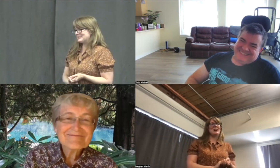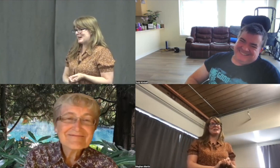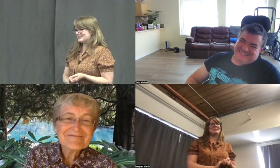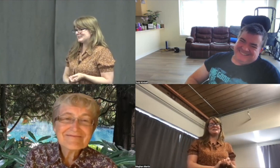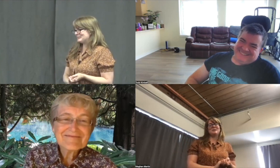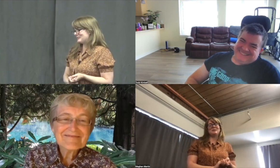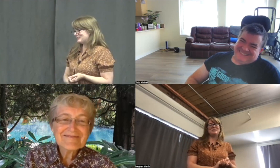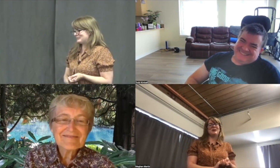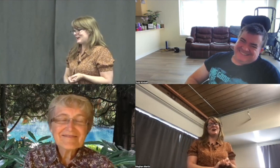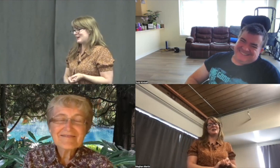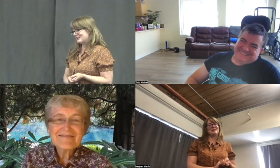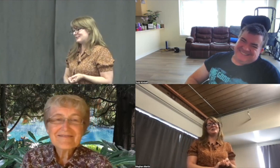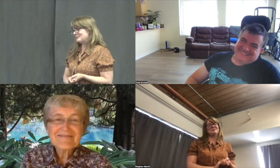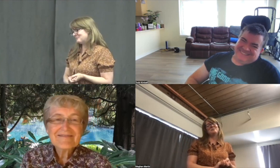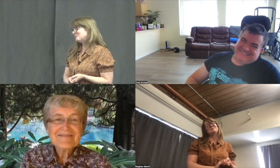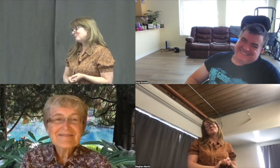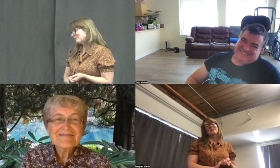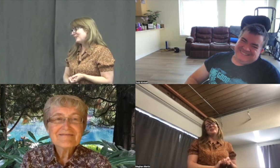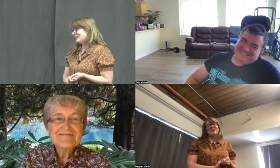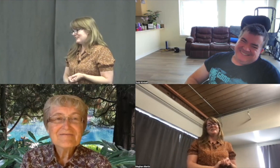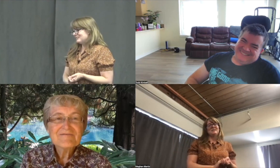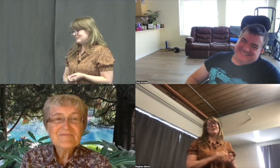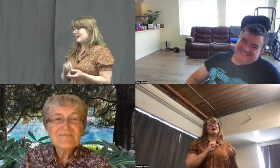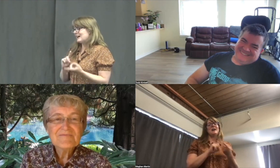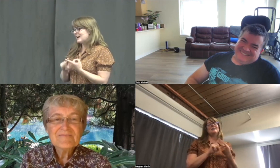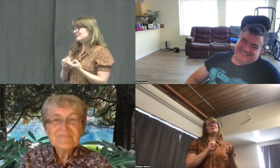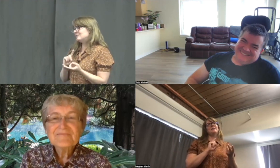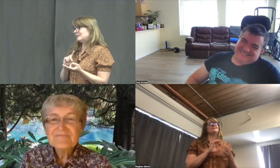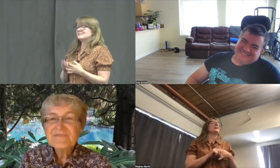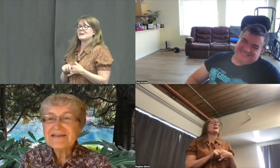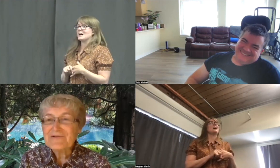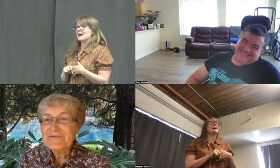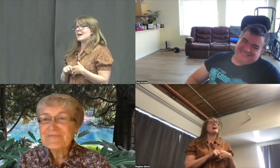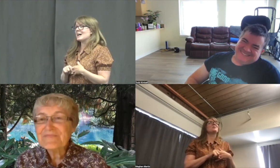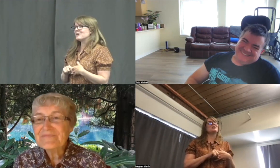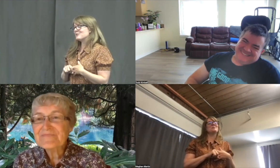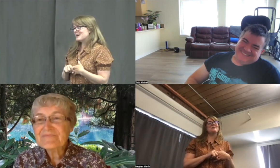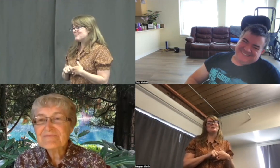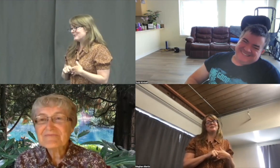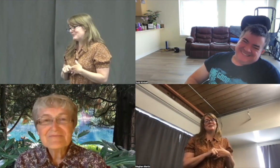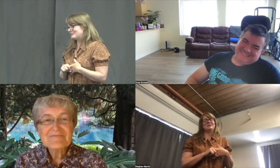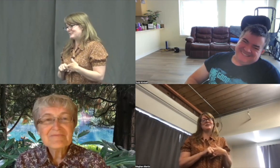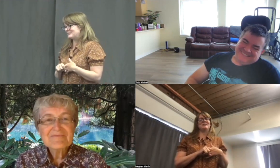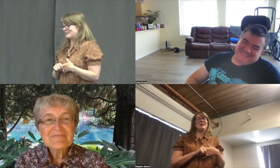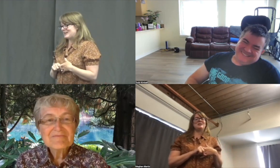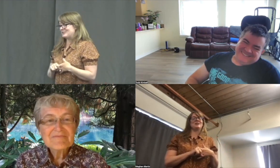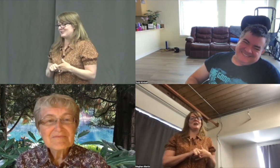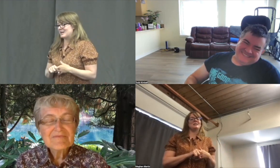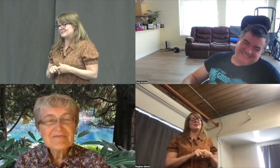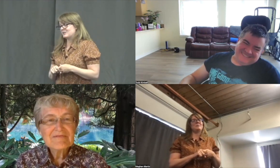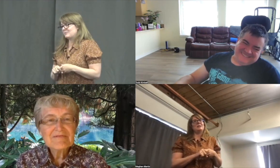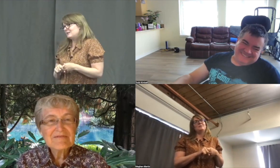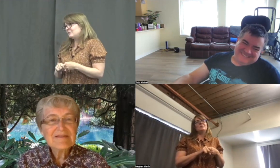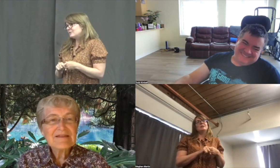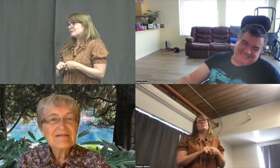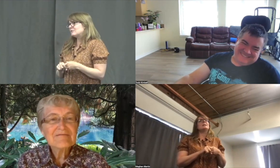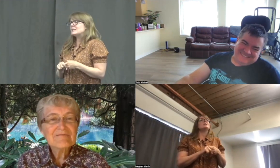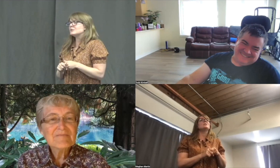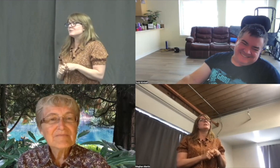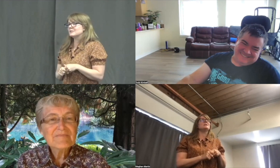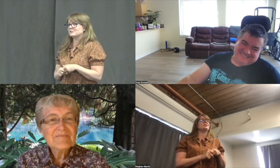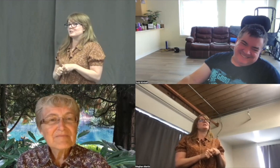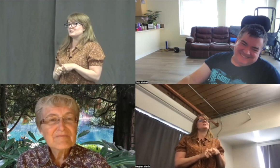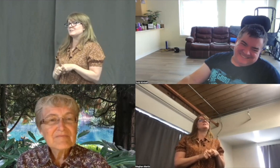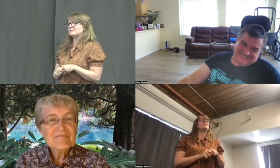money talks and donors talk. And yeah, elephants. I had one of my professors in undergrad tell me, if you can link